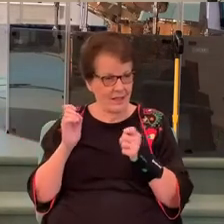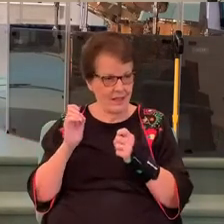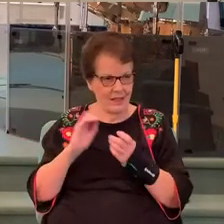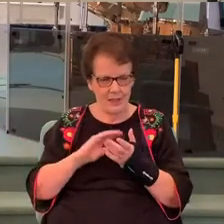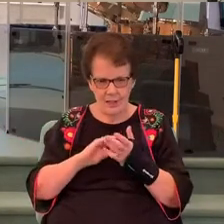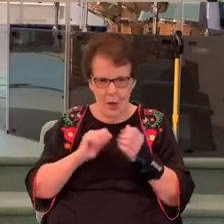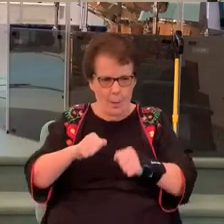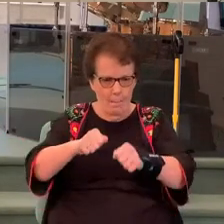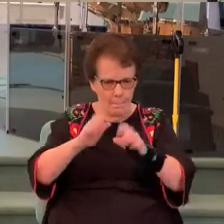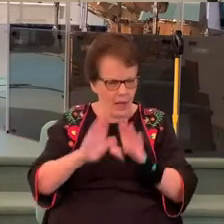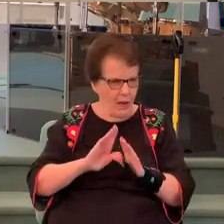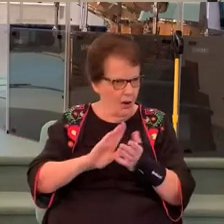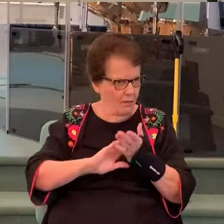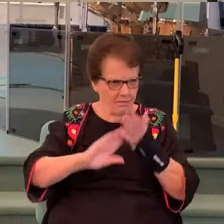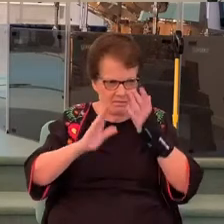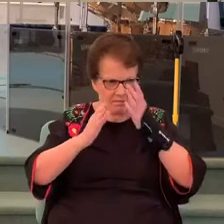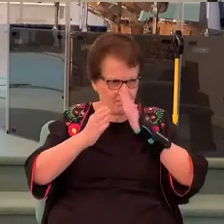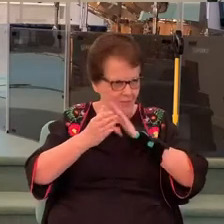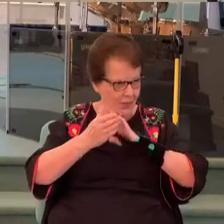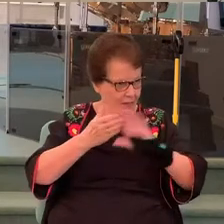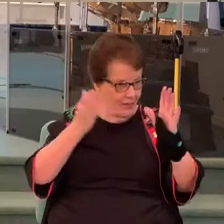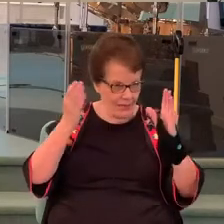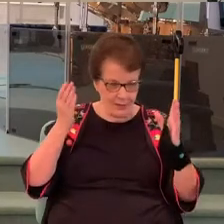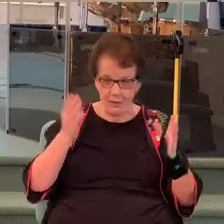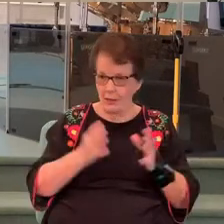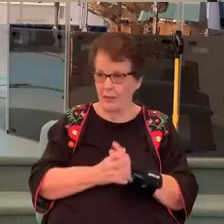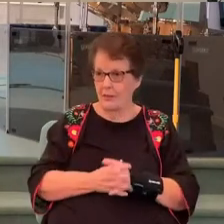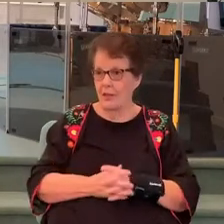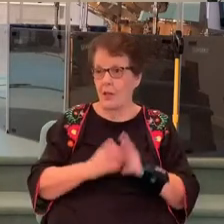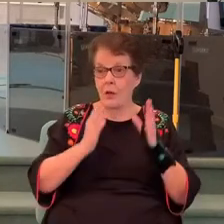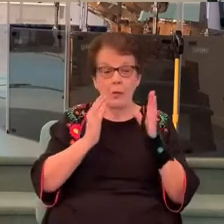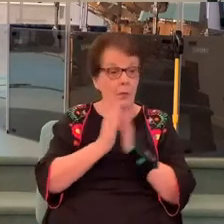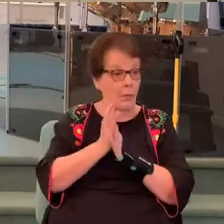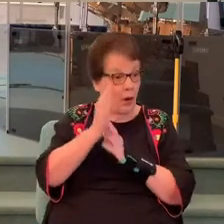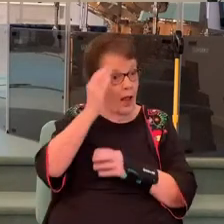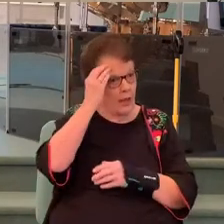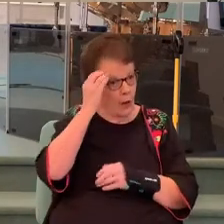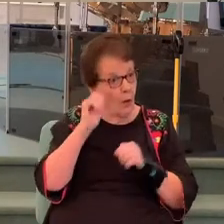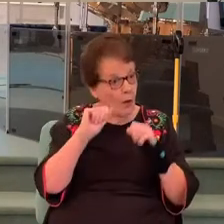Christ. We pray knowing that forgiveness of sins is available.